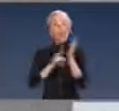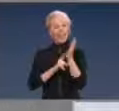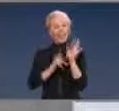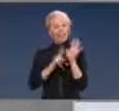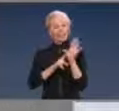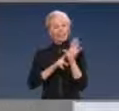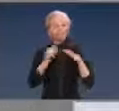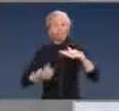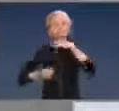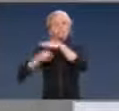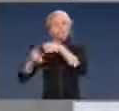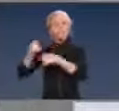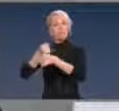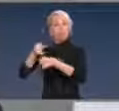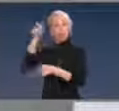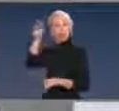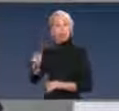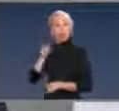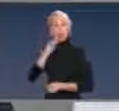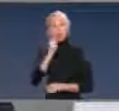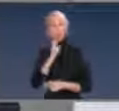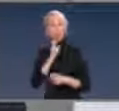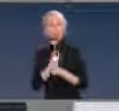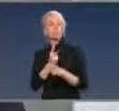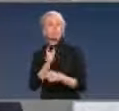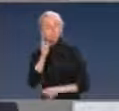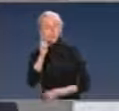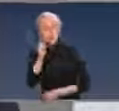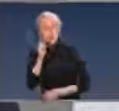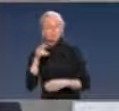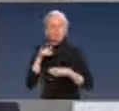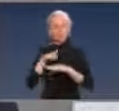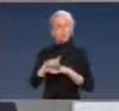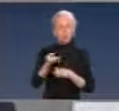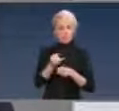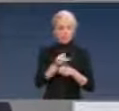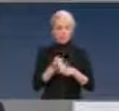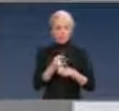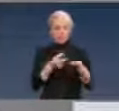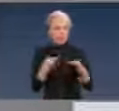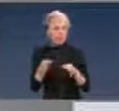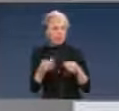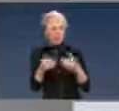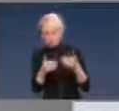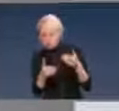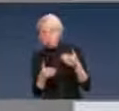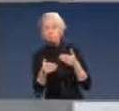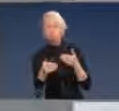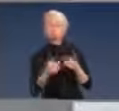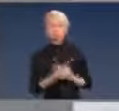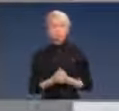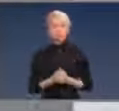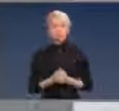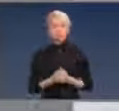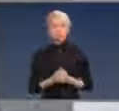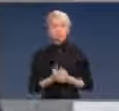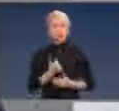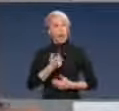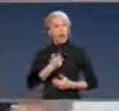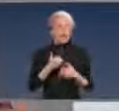management responses, supporting towns, particularly in regional areas and things of that nature, and there's a lot of logistics and coordination that needs to go into the